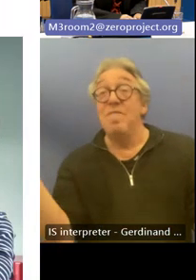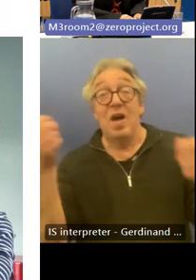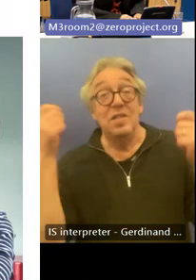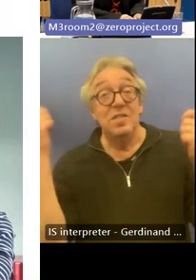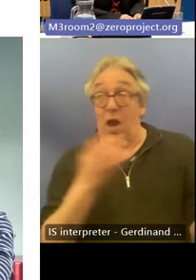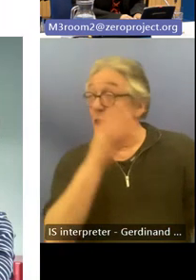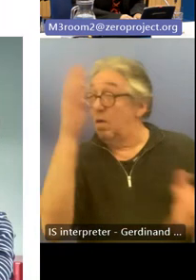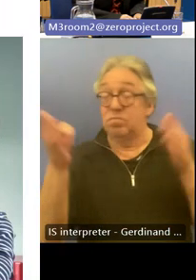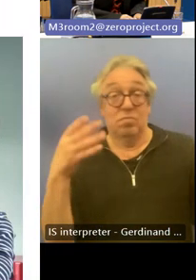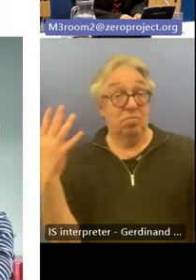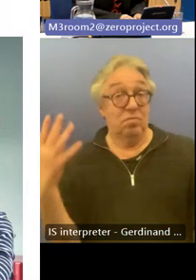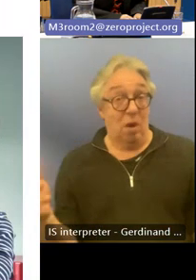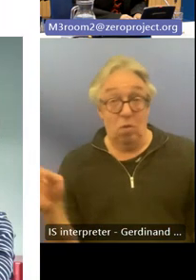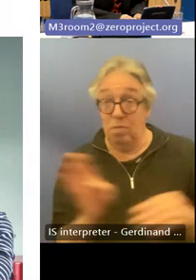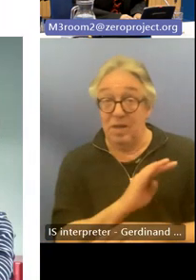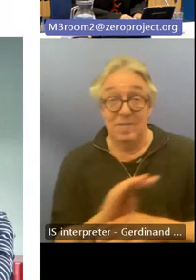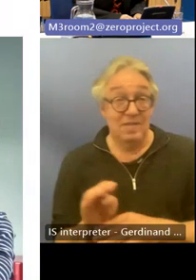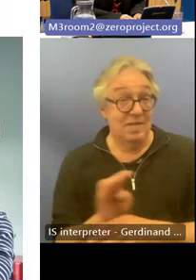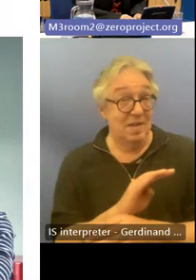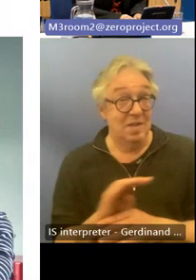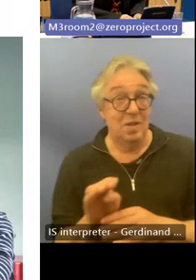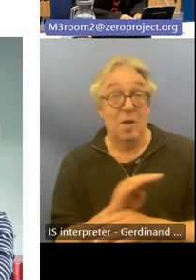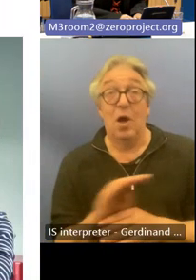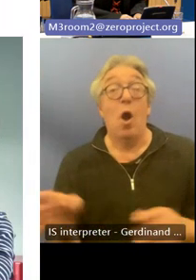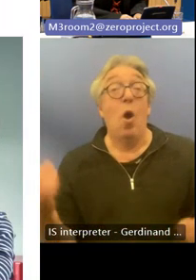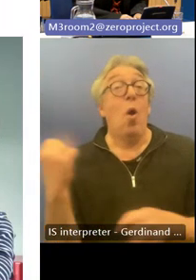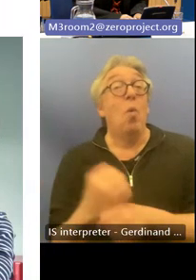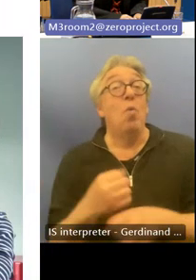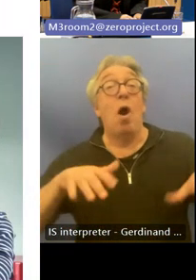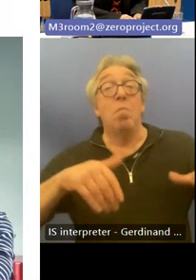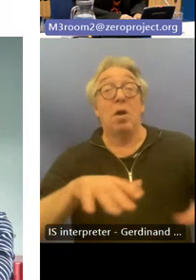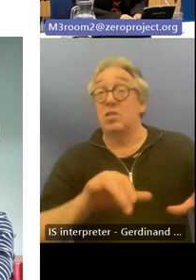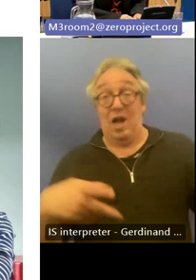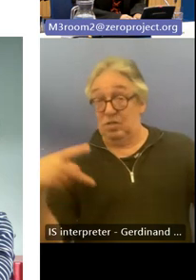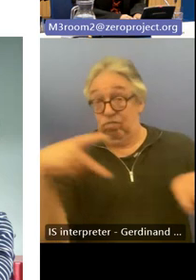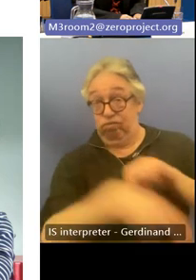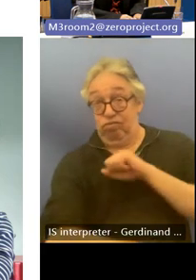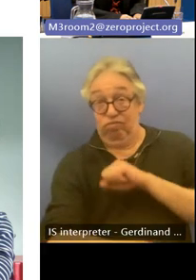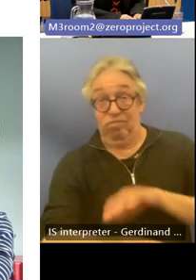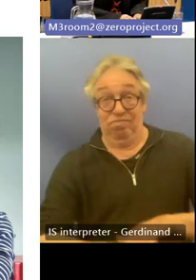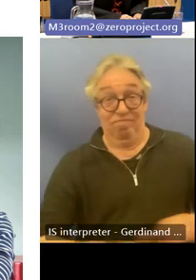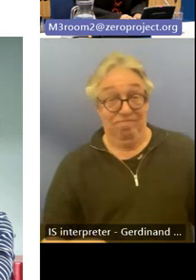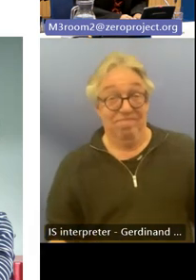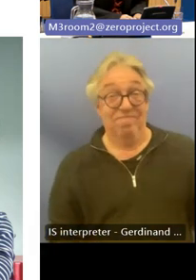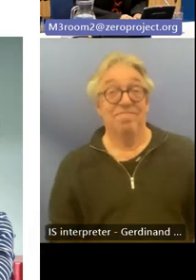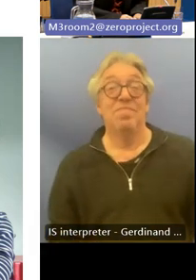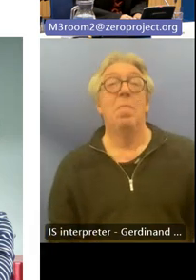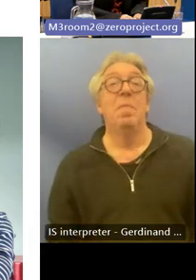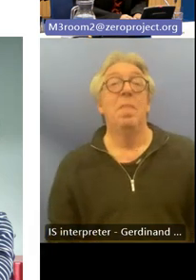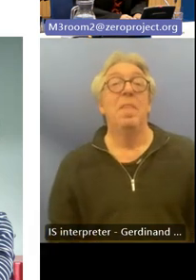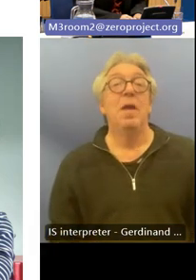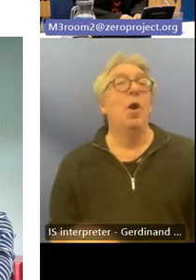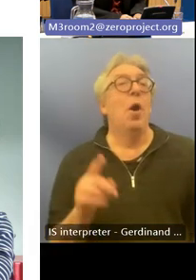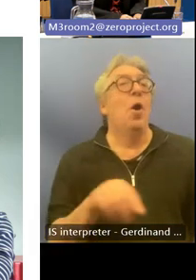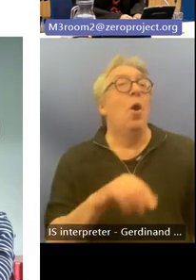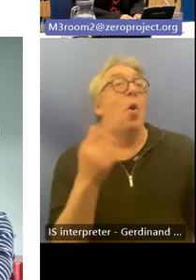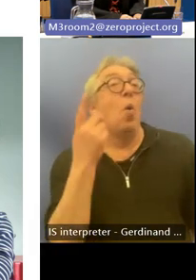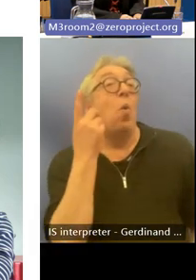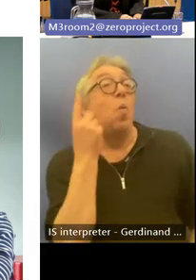very busy now, no time to work for massage. And another lady with guitar on the lower block